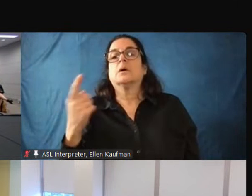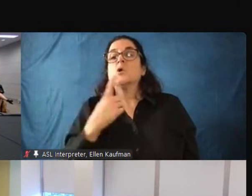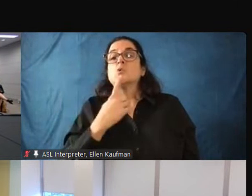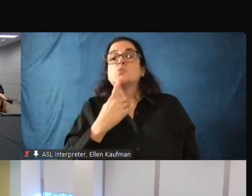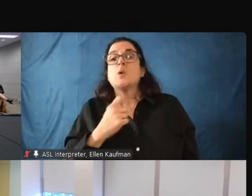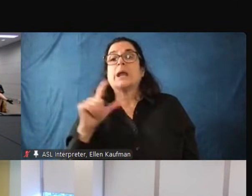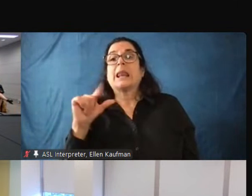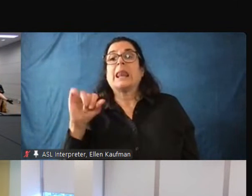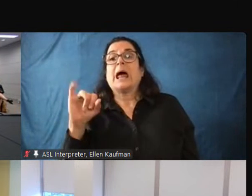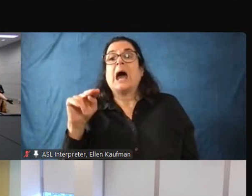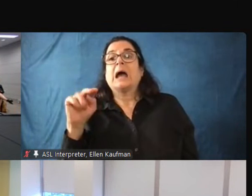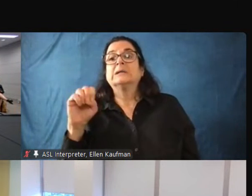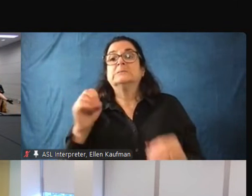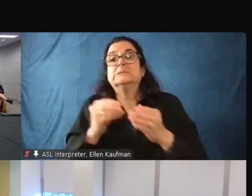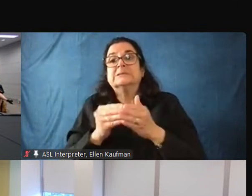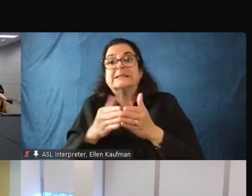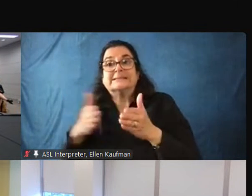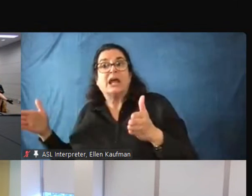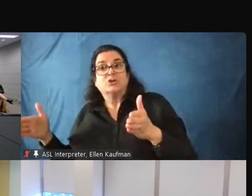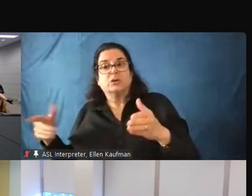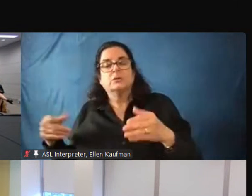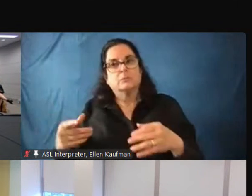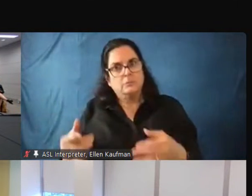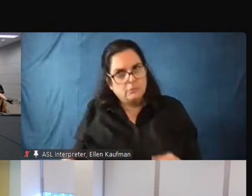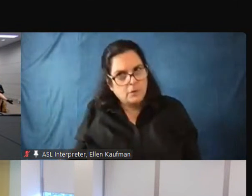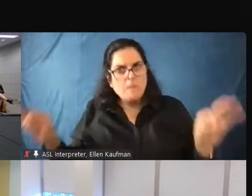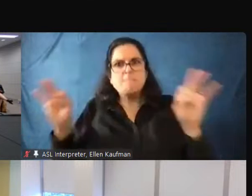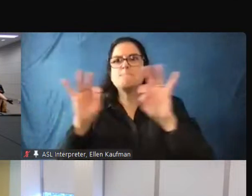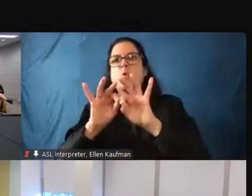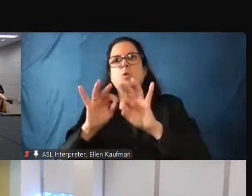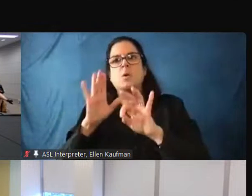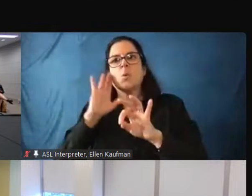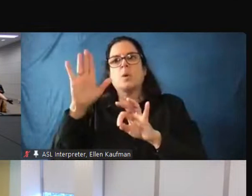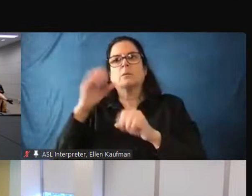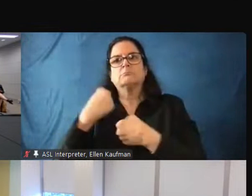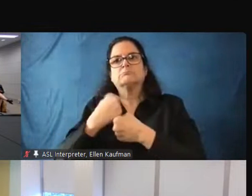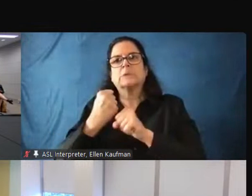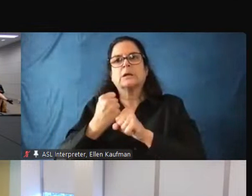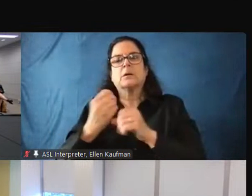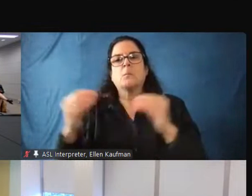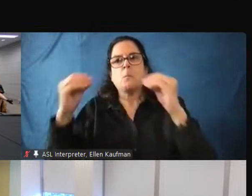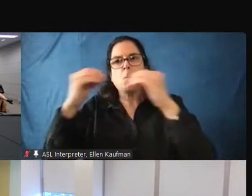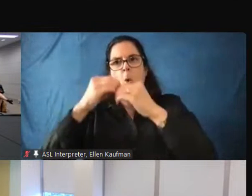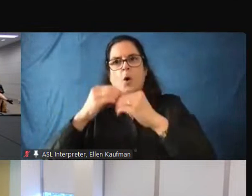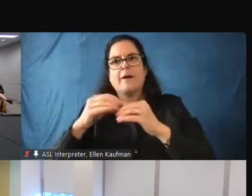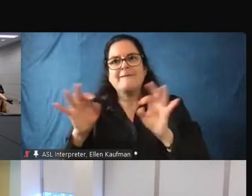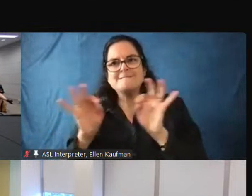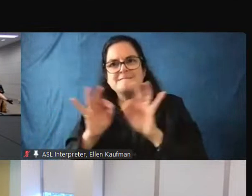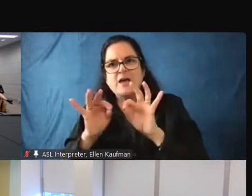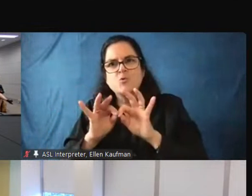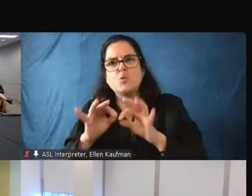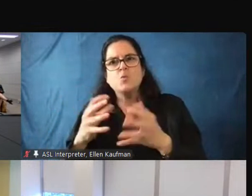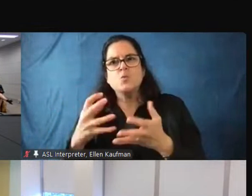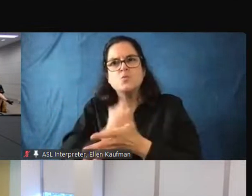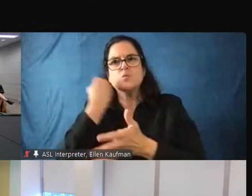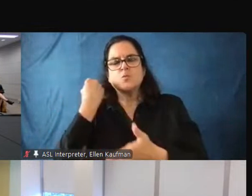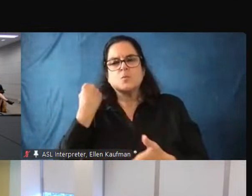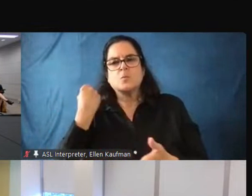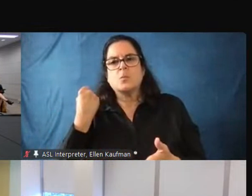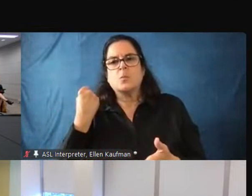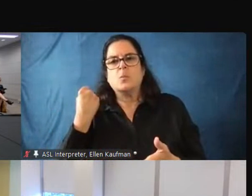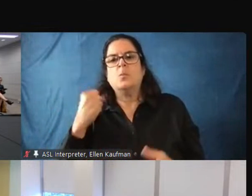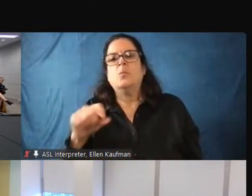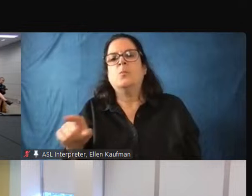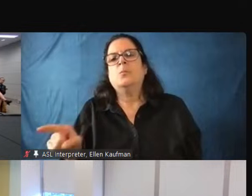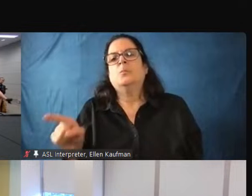they are going to create value in that community that goes way beyond just pure ridership. The third point that I think is really important in this